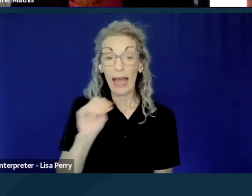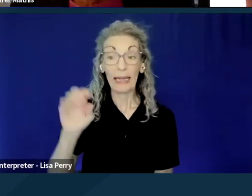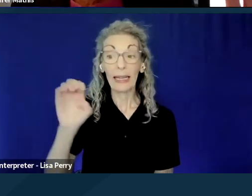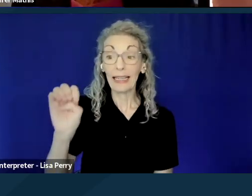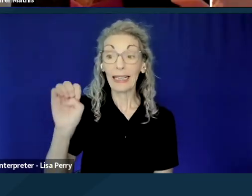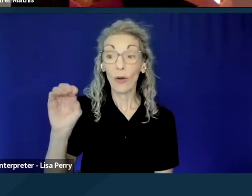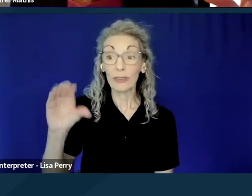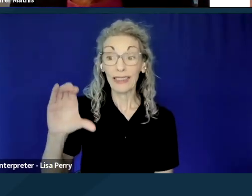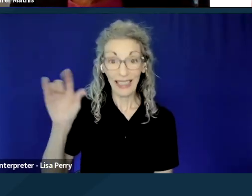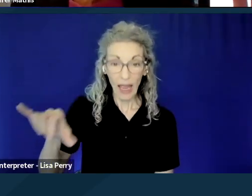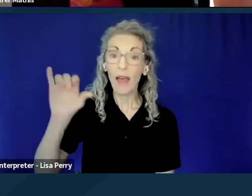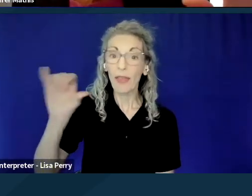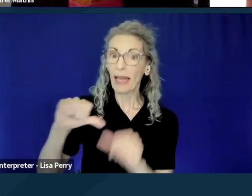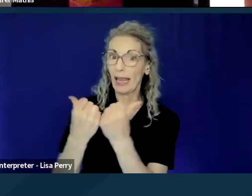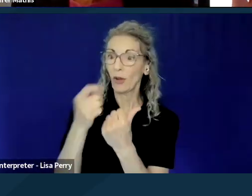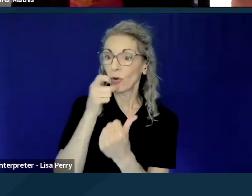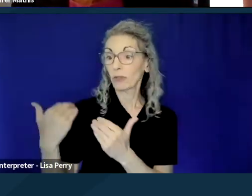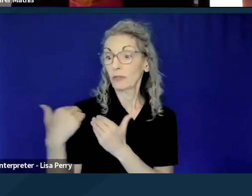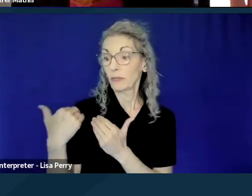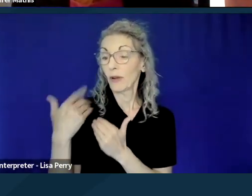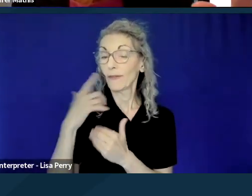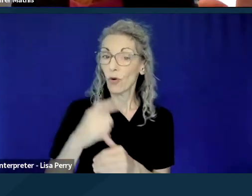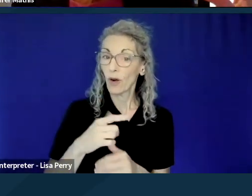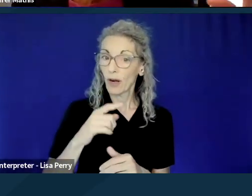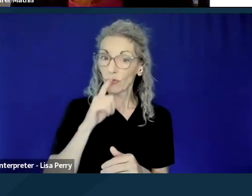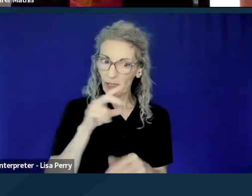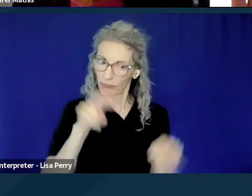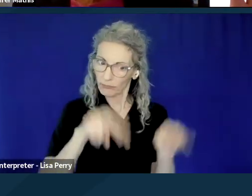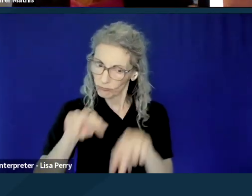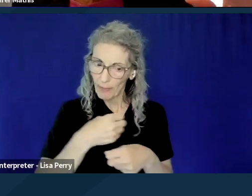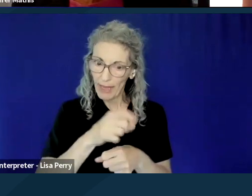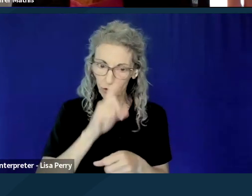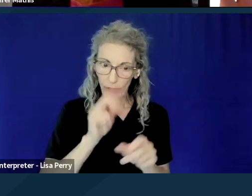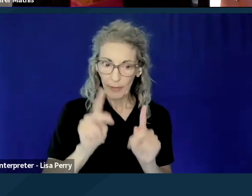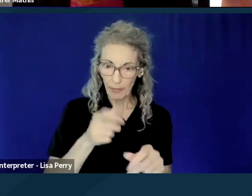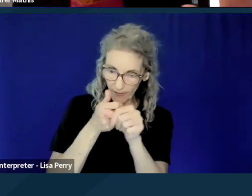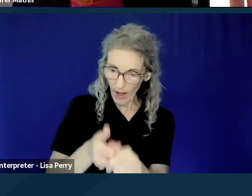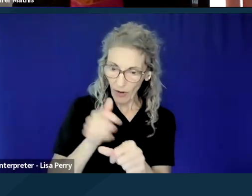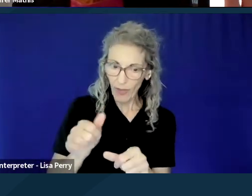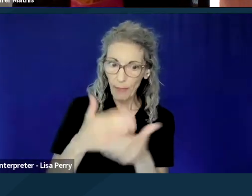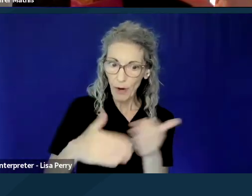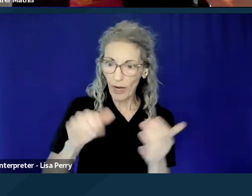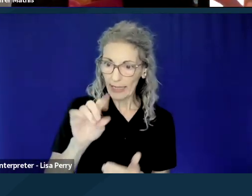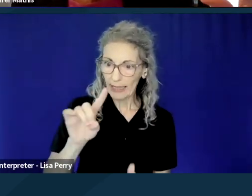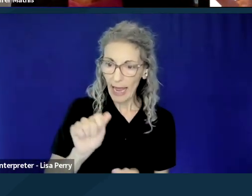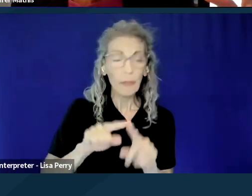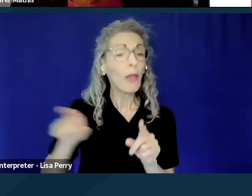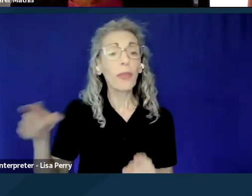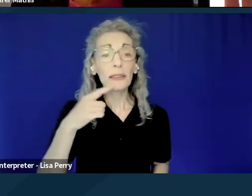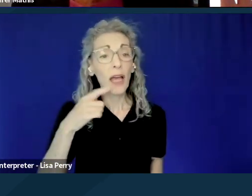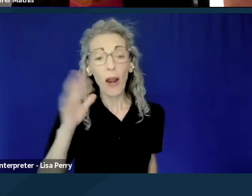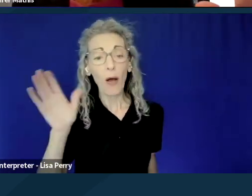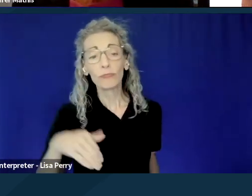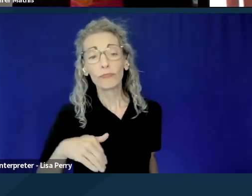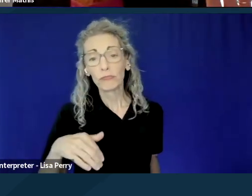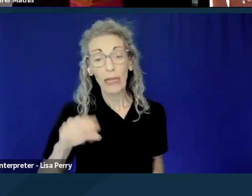with enforcing and implementing that part of the ADA, and they were very clear over